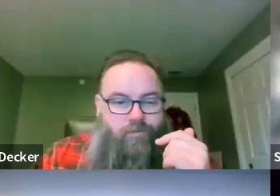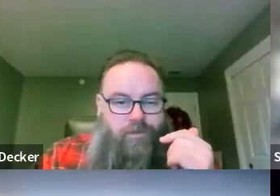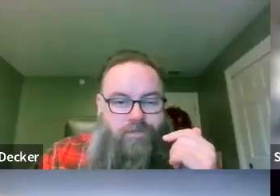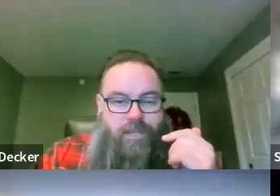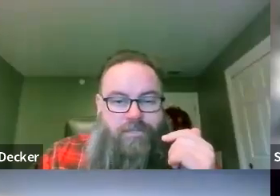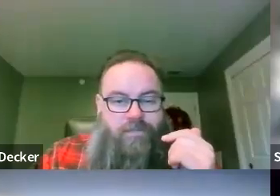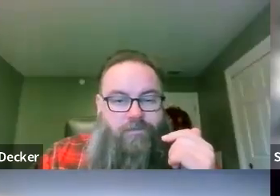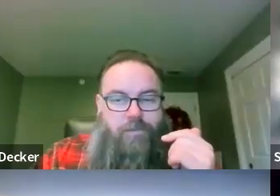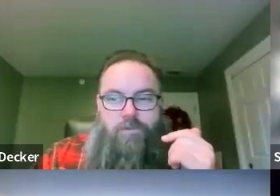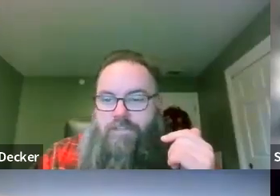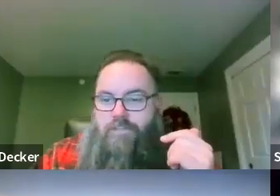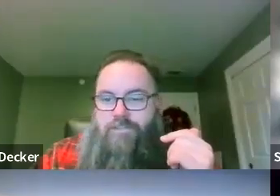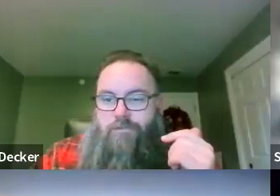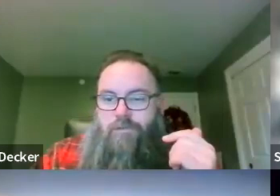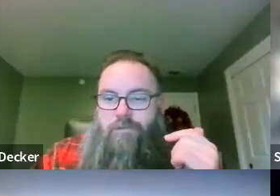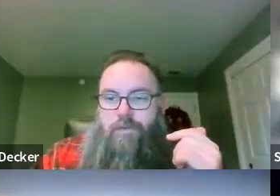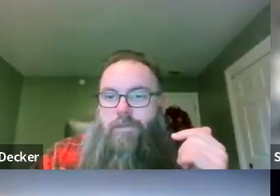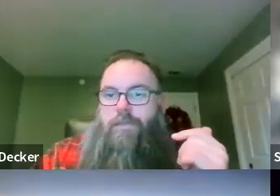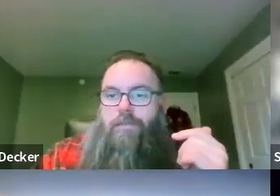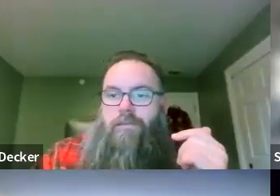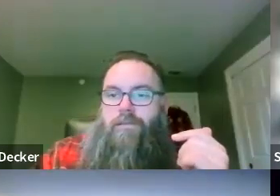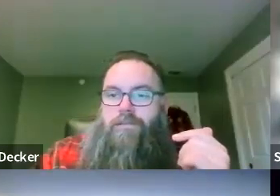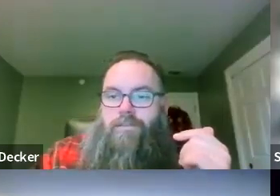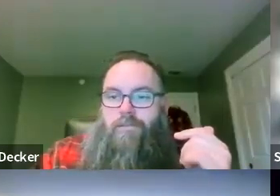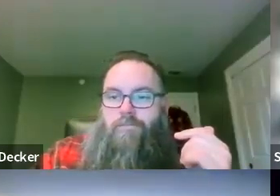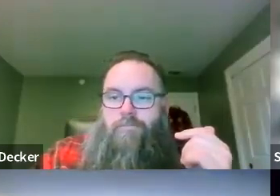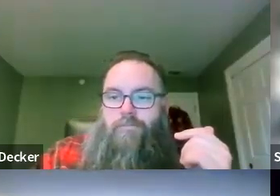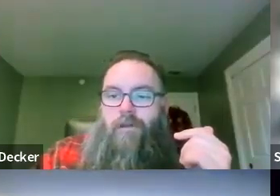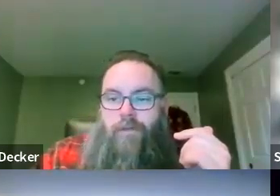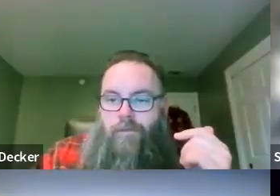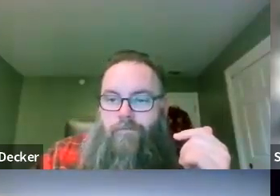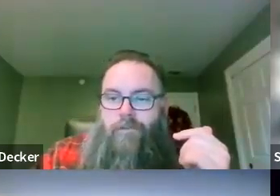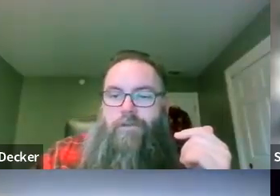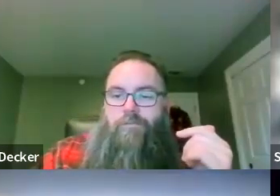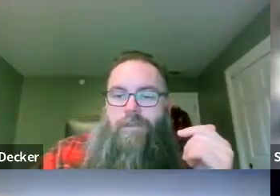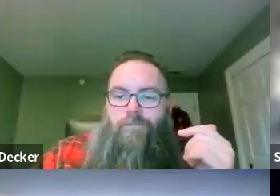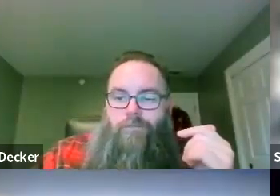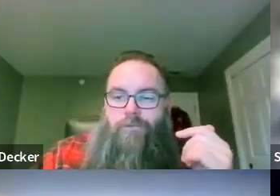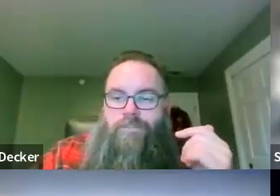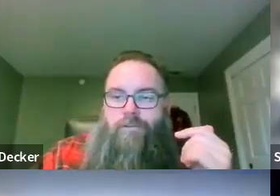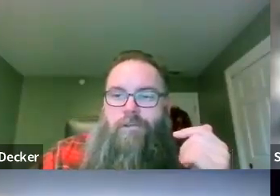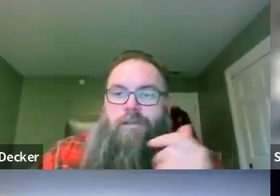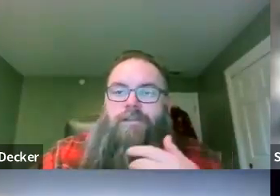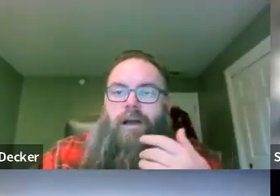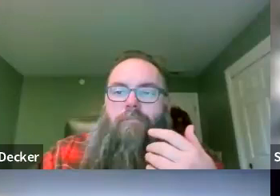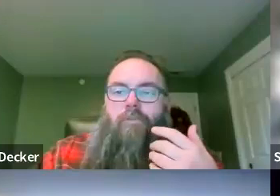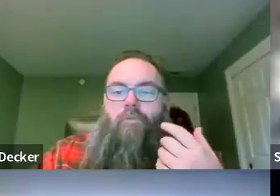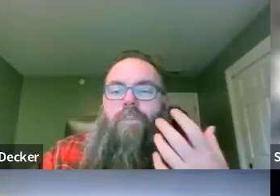I will jump over to the chat to see if any of you actually serve Yolo County. So, okay, very good. We got a few folks